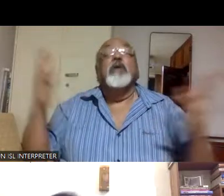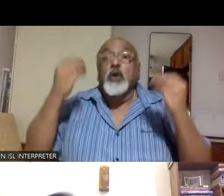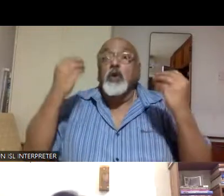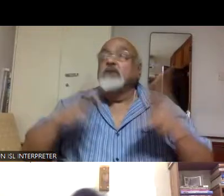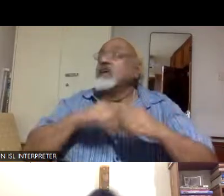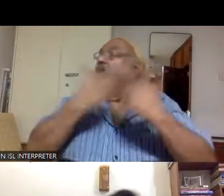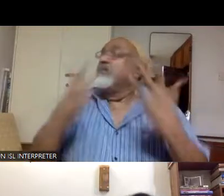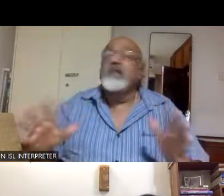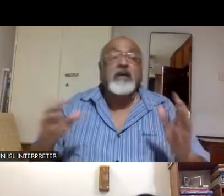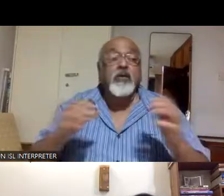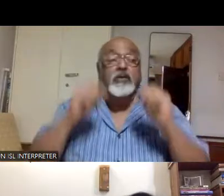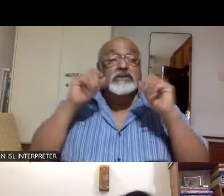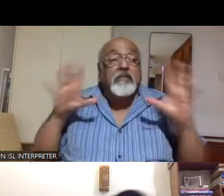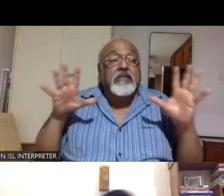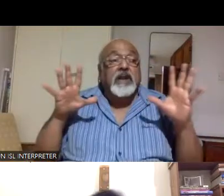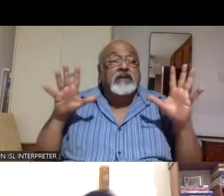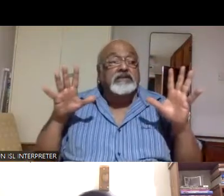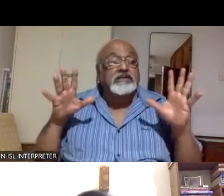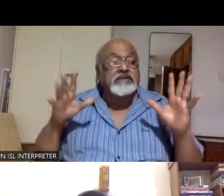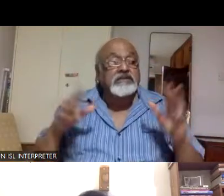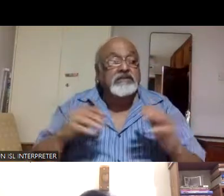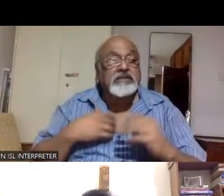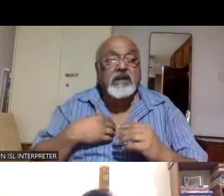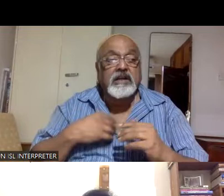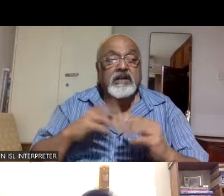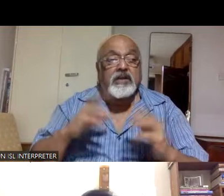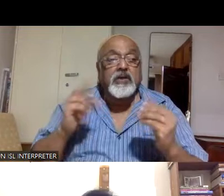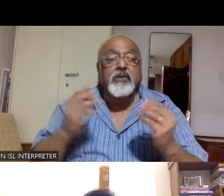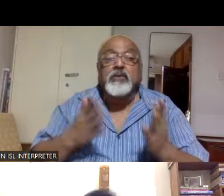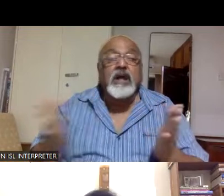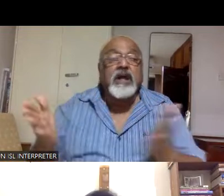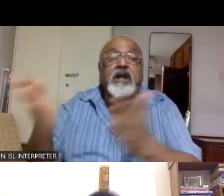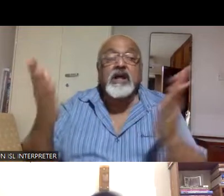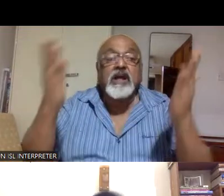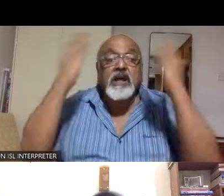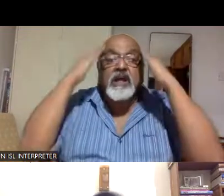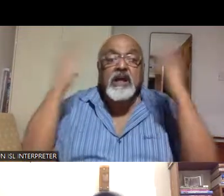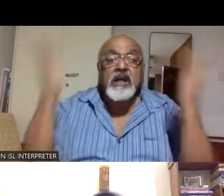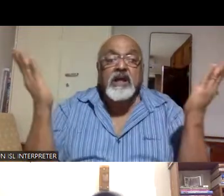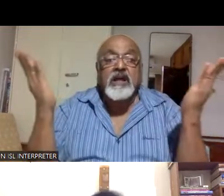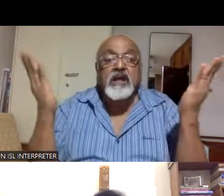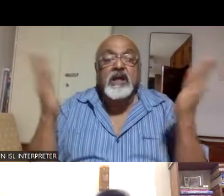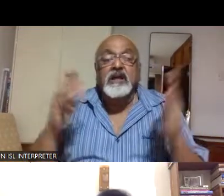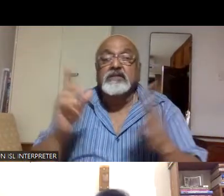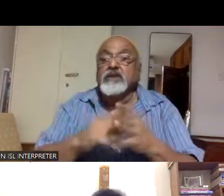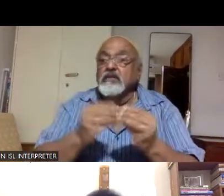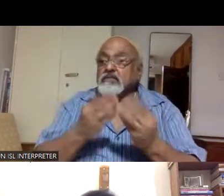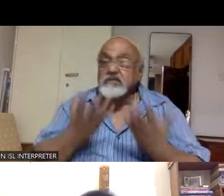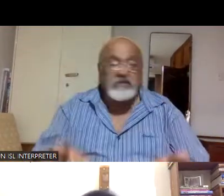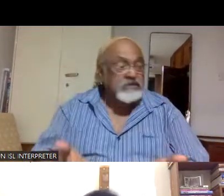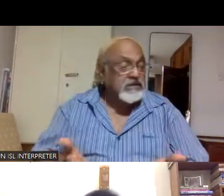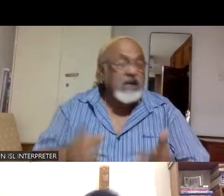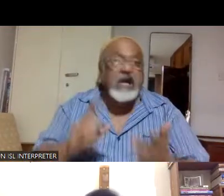life. I had no way to, the job in hand, the Indian